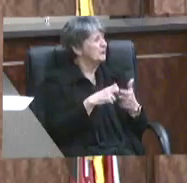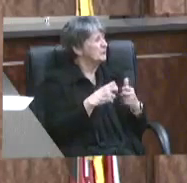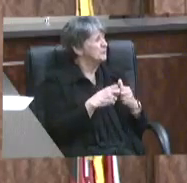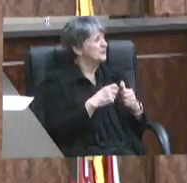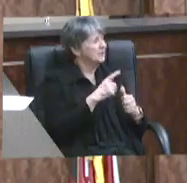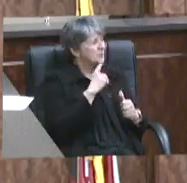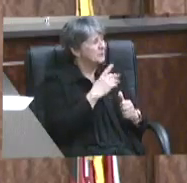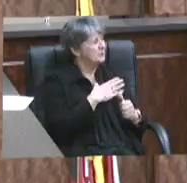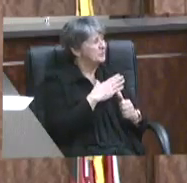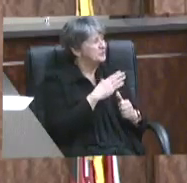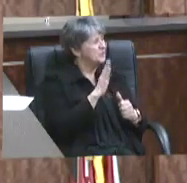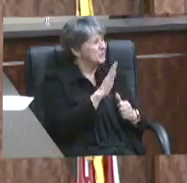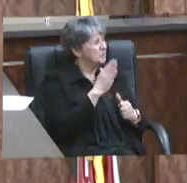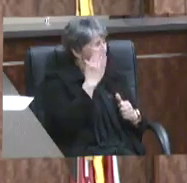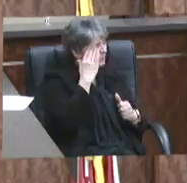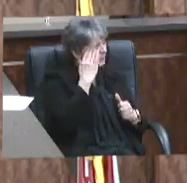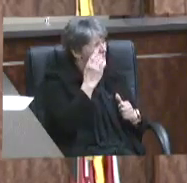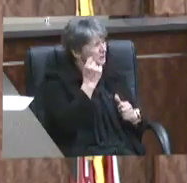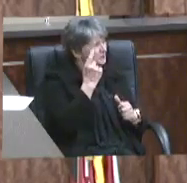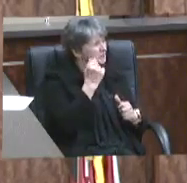knowledge, understanding. Thank